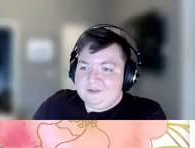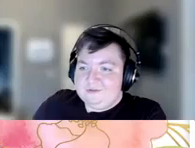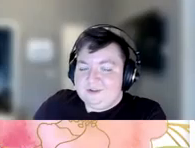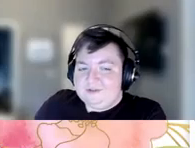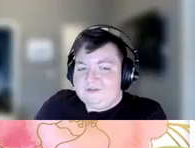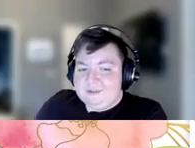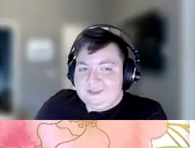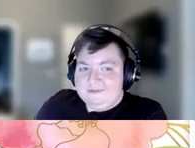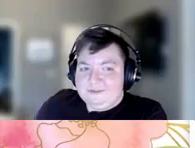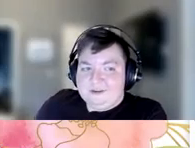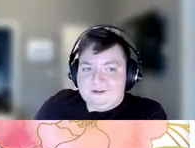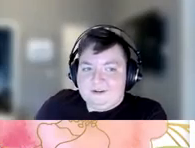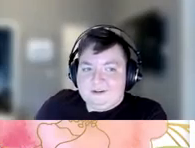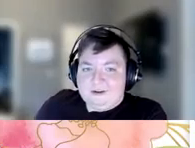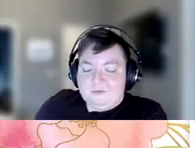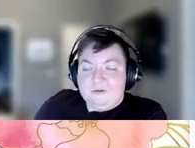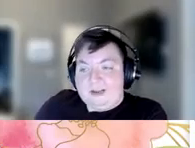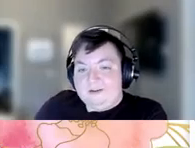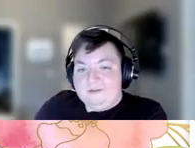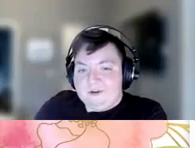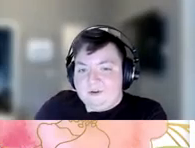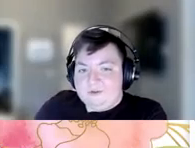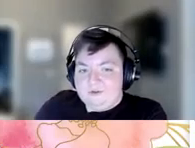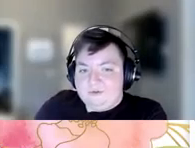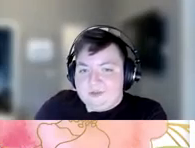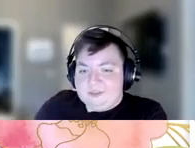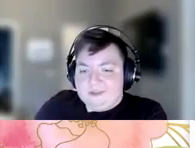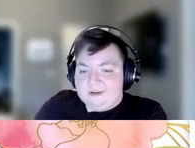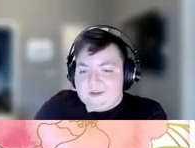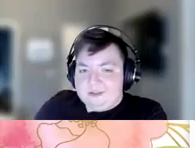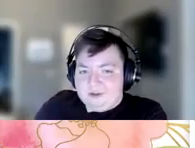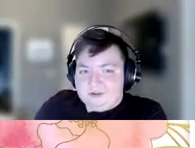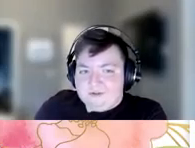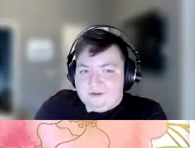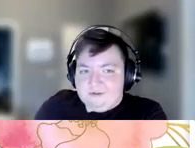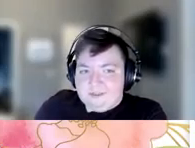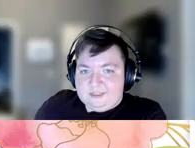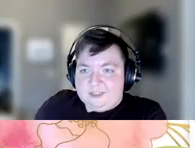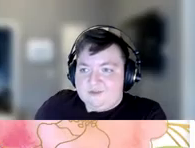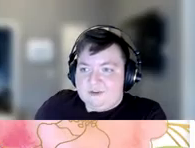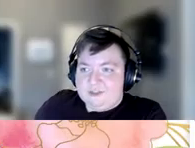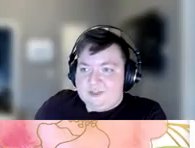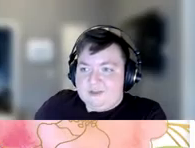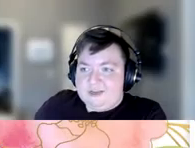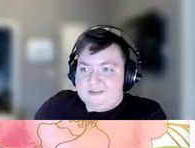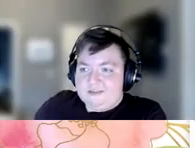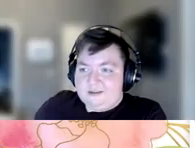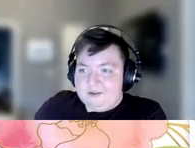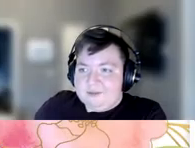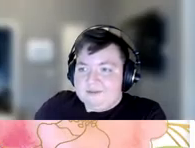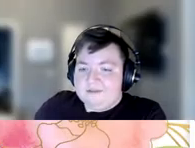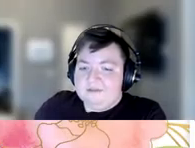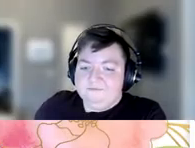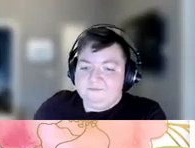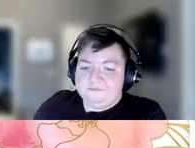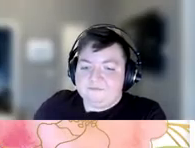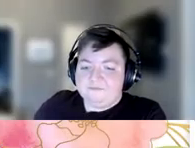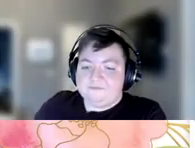Dasha, do you know if there are, well, I don't even know, is there an instructor that teaches Russian at